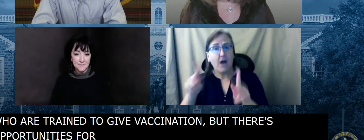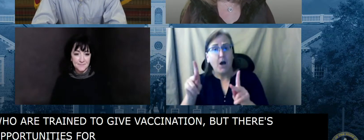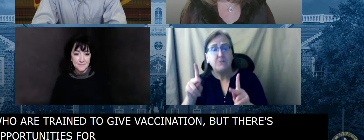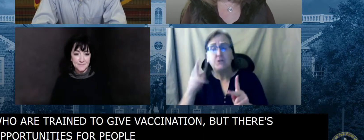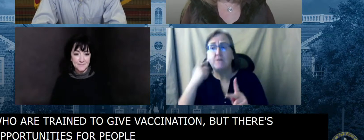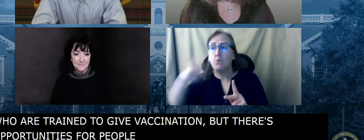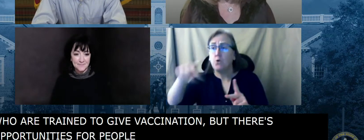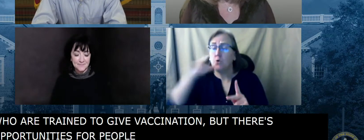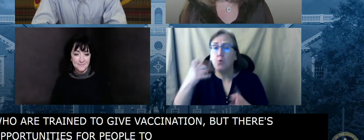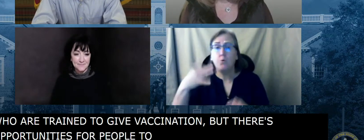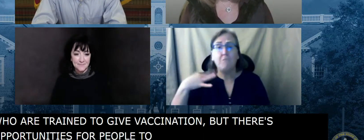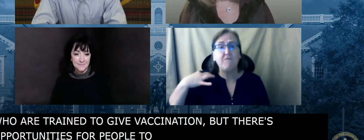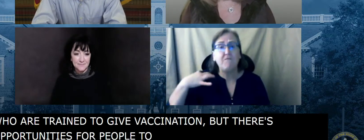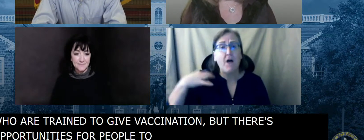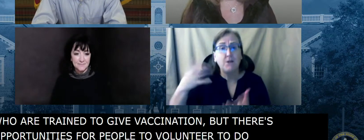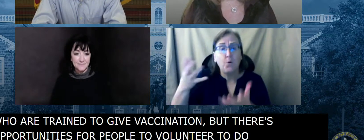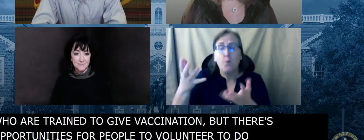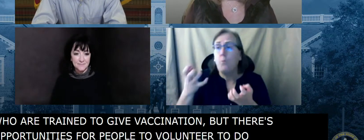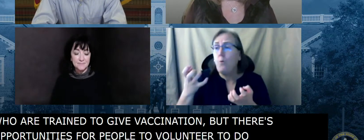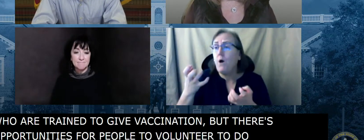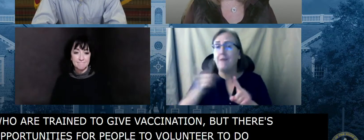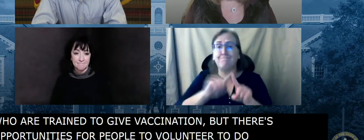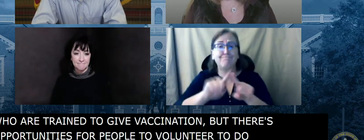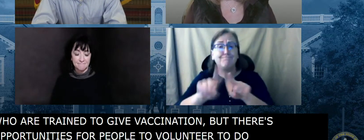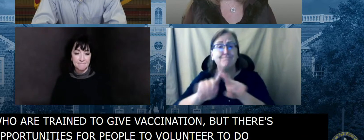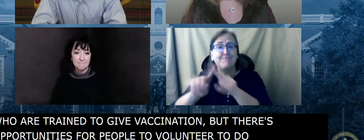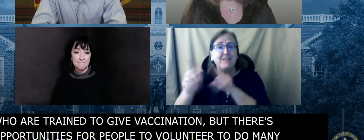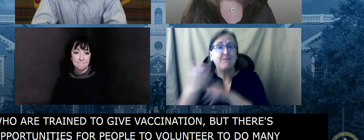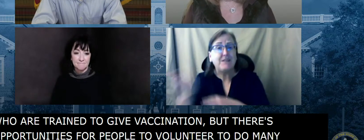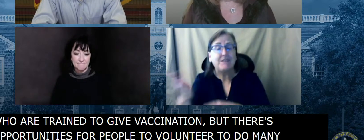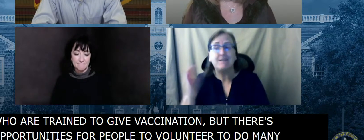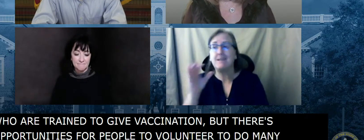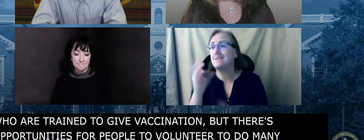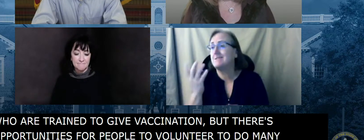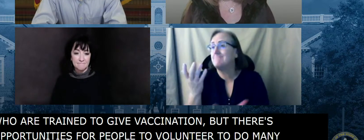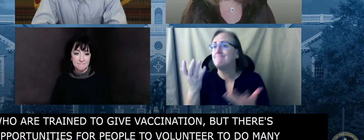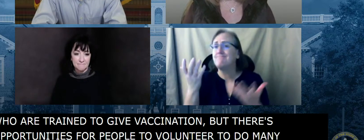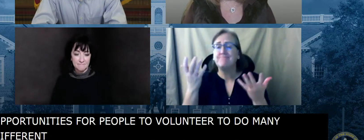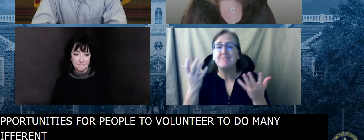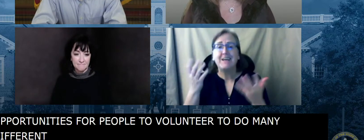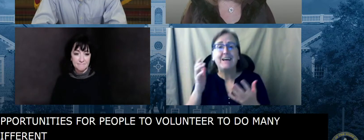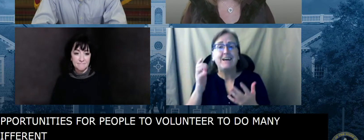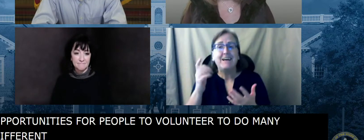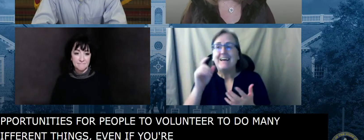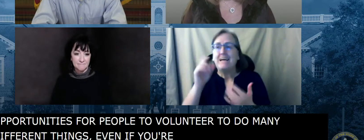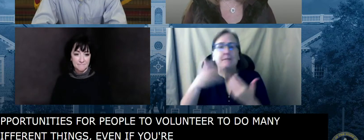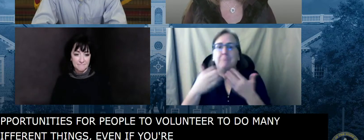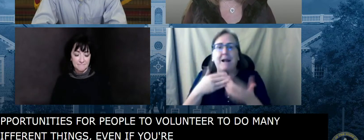do many different things, even if you're not a person with a medical background at these